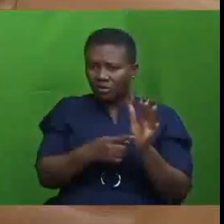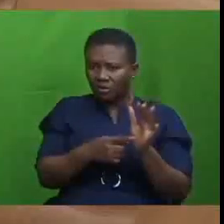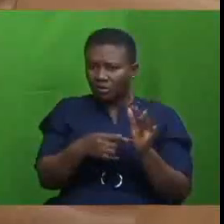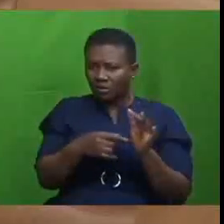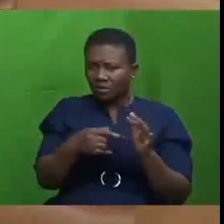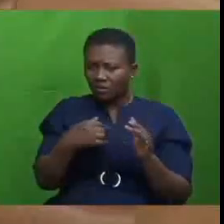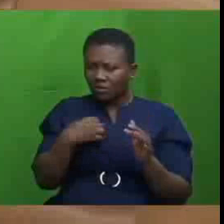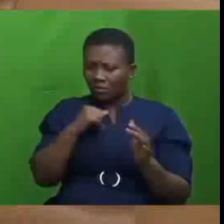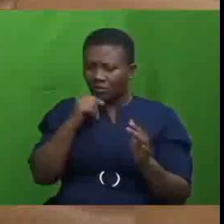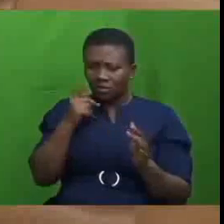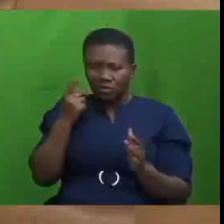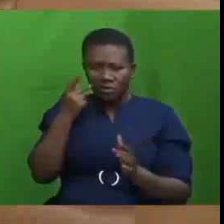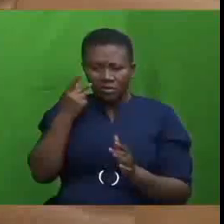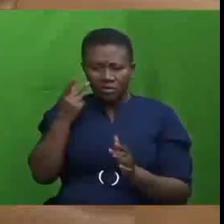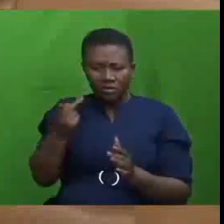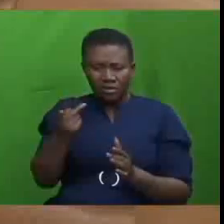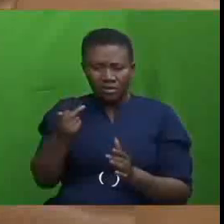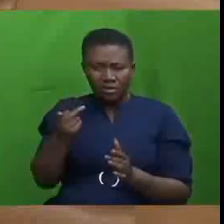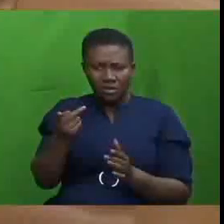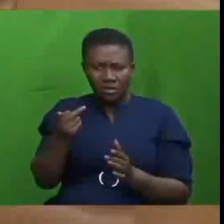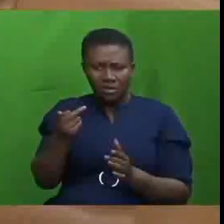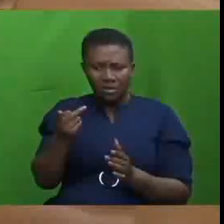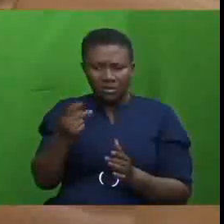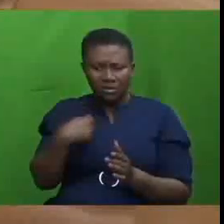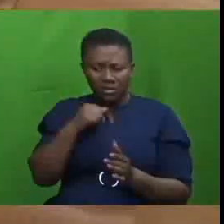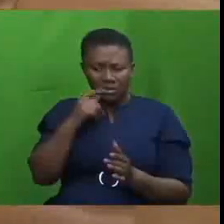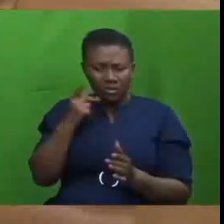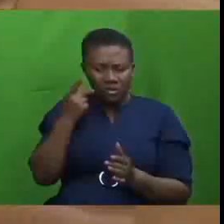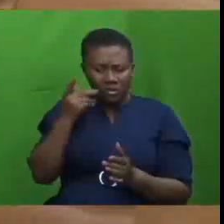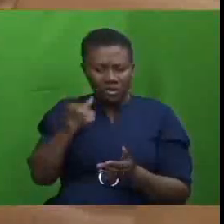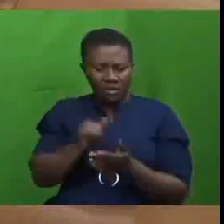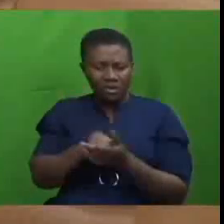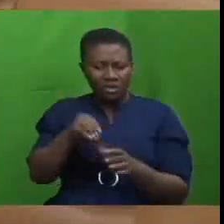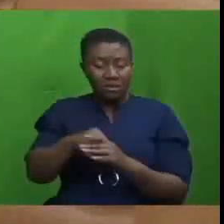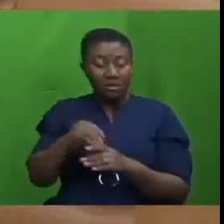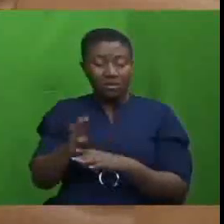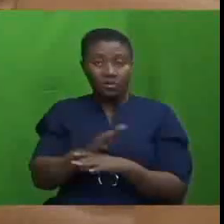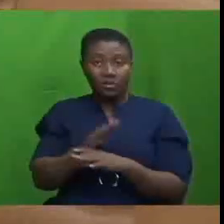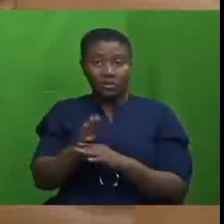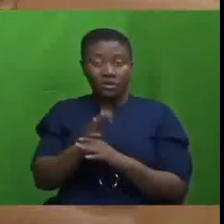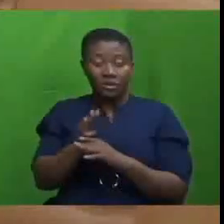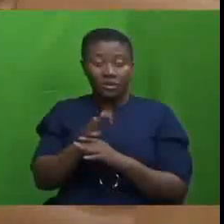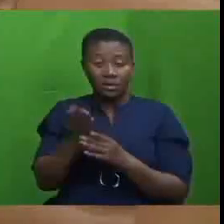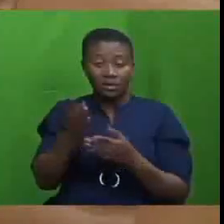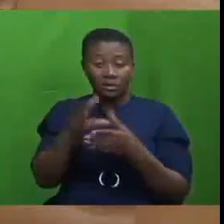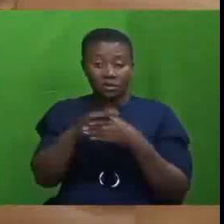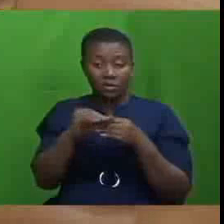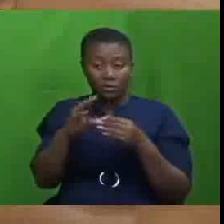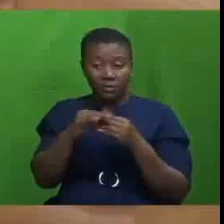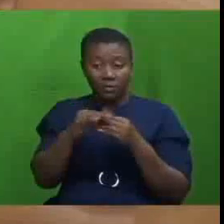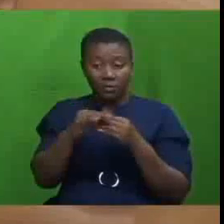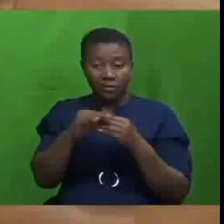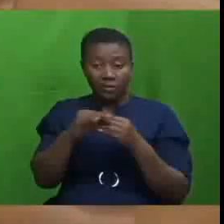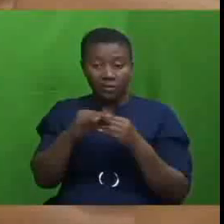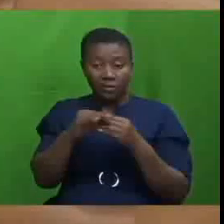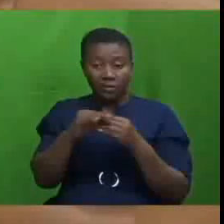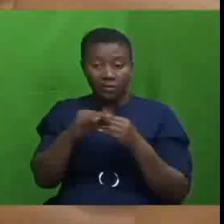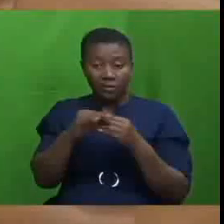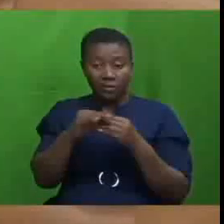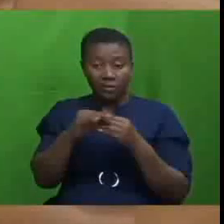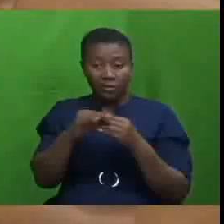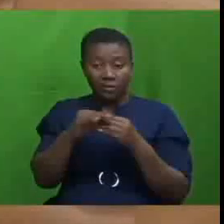way on the business statement. Our motion, the motion by the 8 private